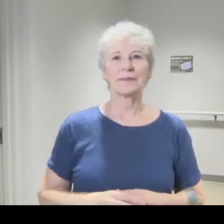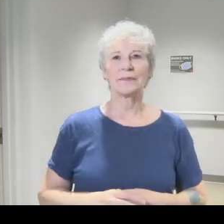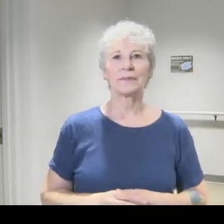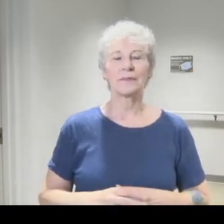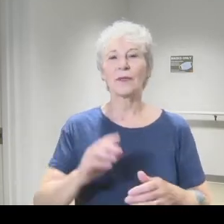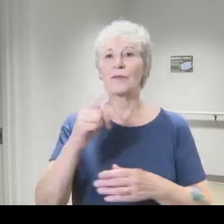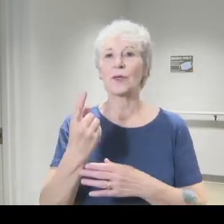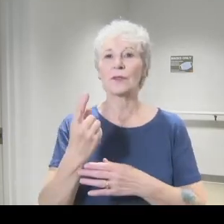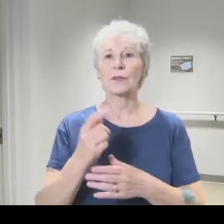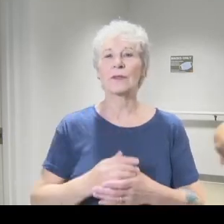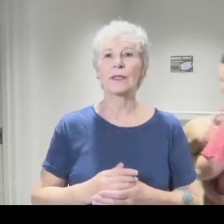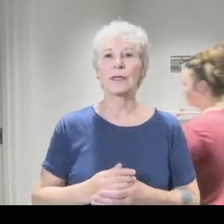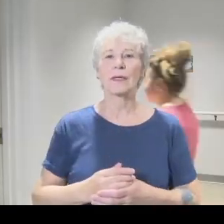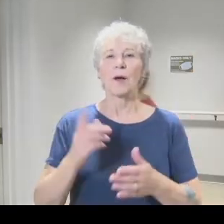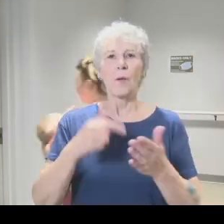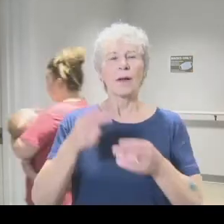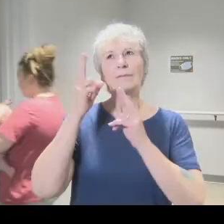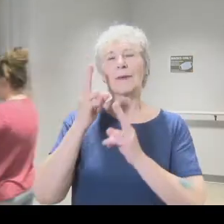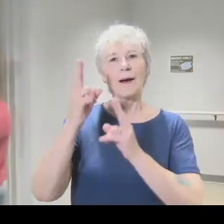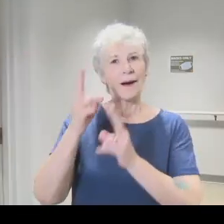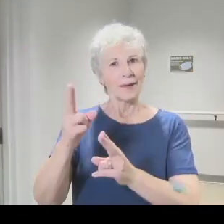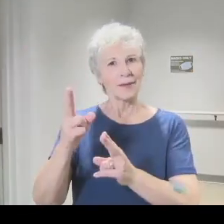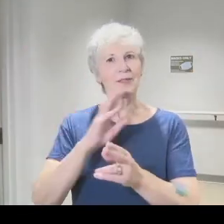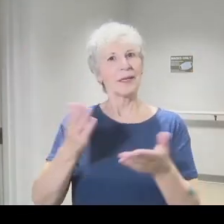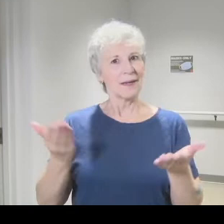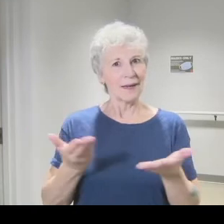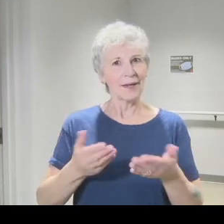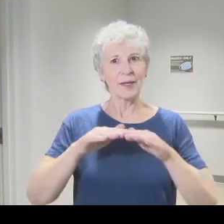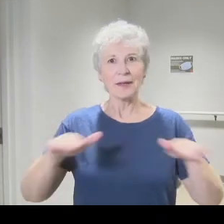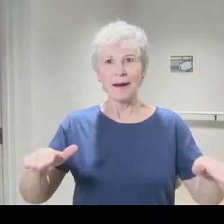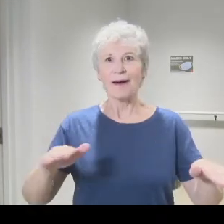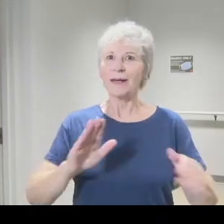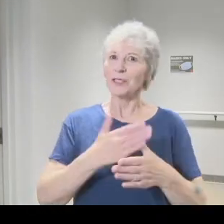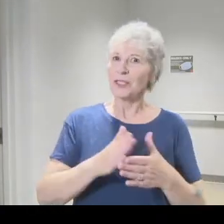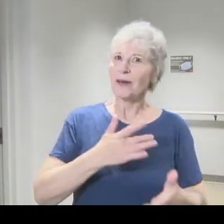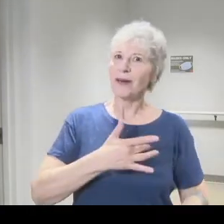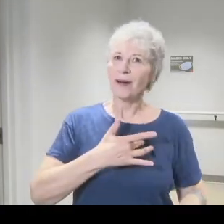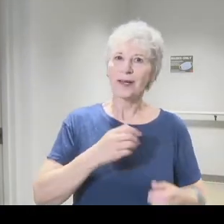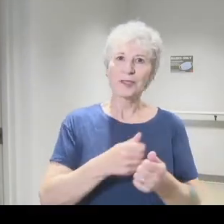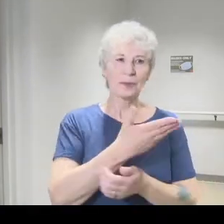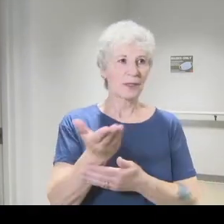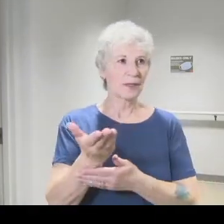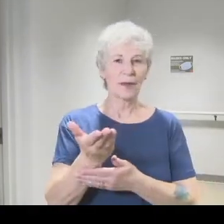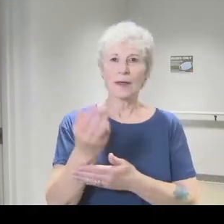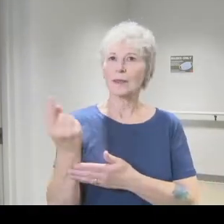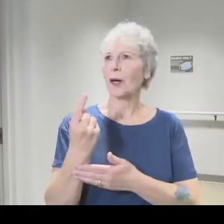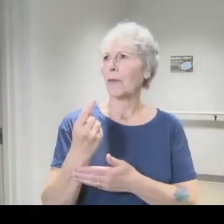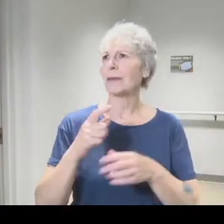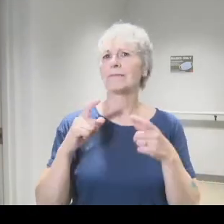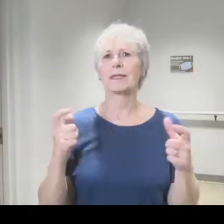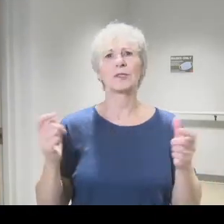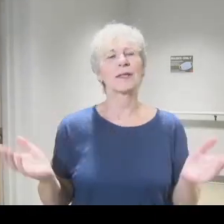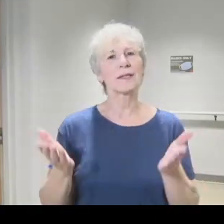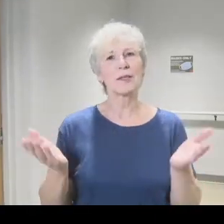First off, what an honor to get to be up here and to be able to share our hearts with you all. It's always such an encouragement to